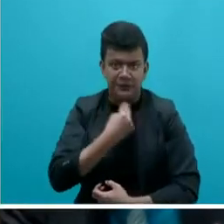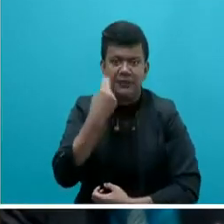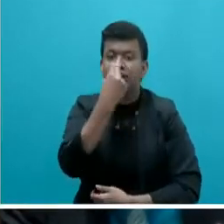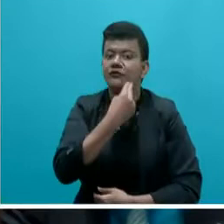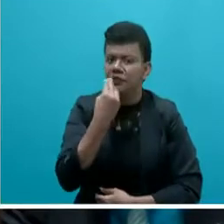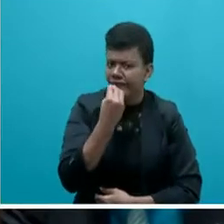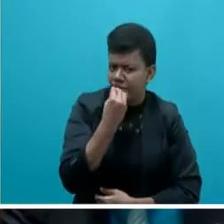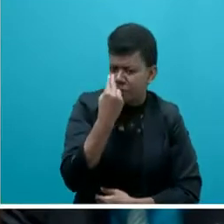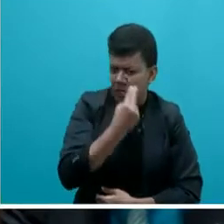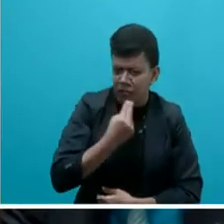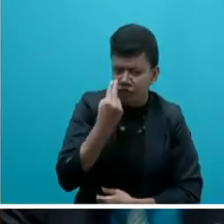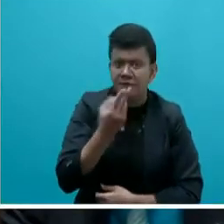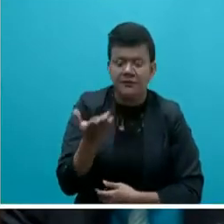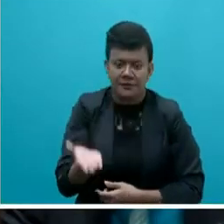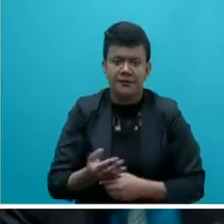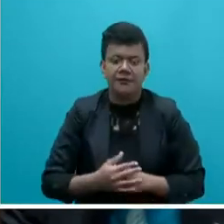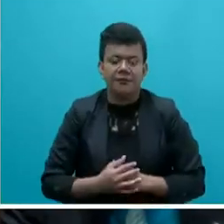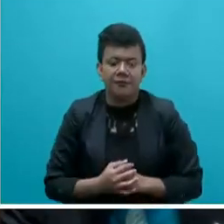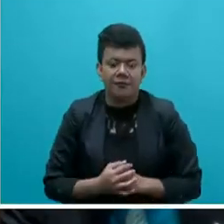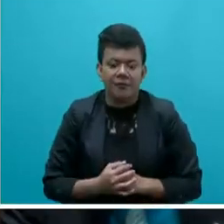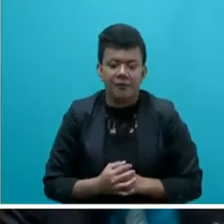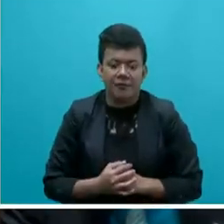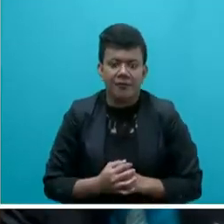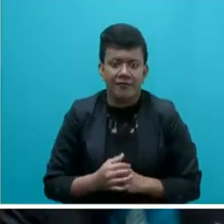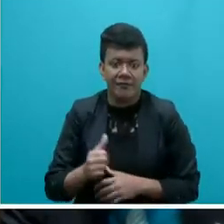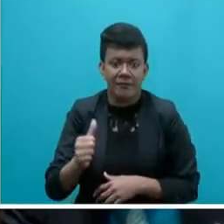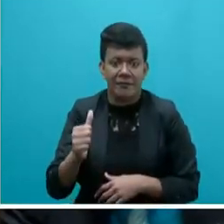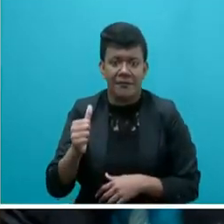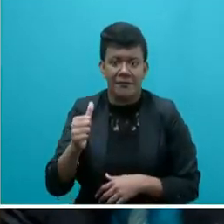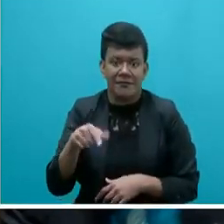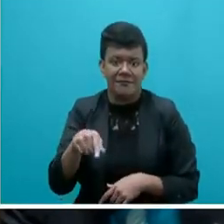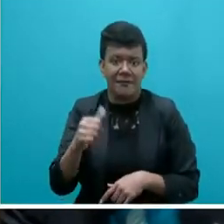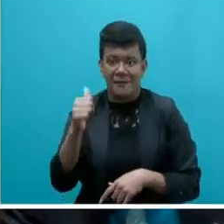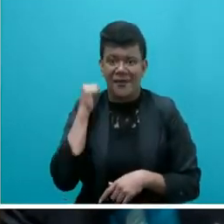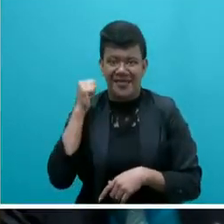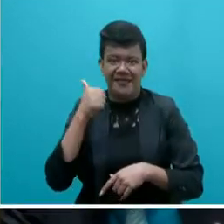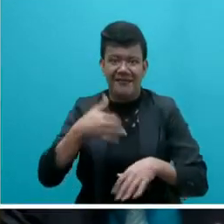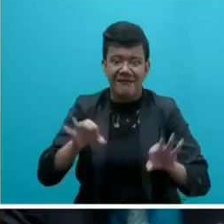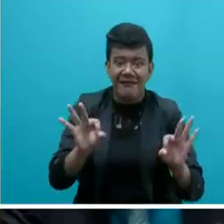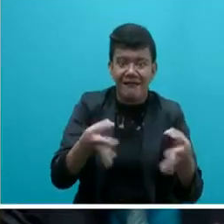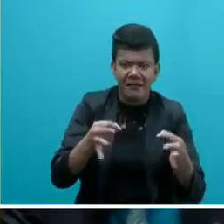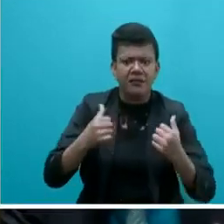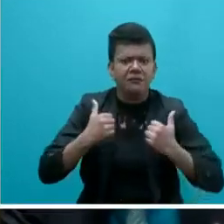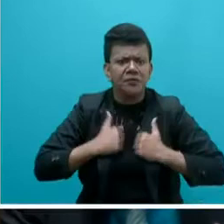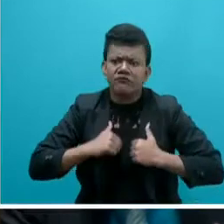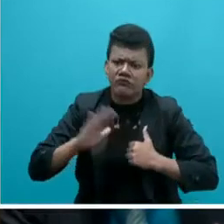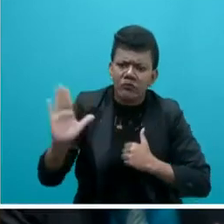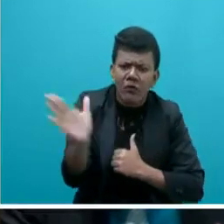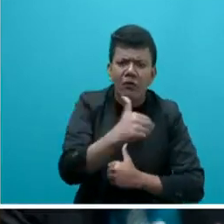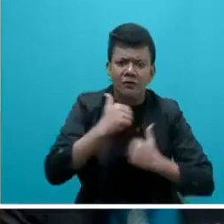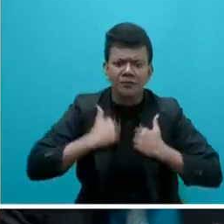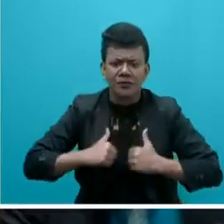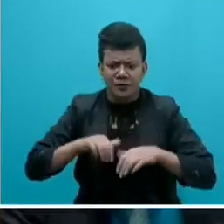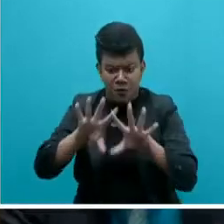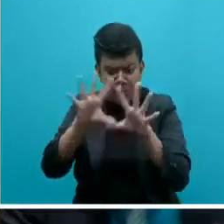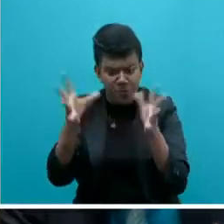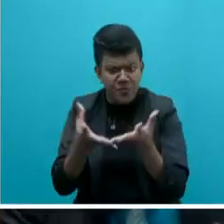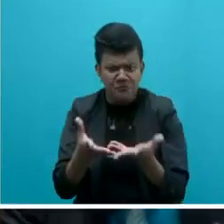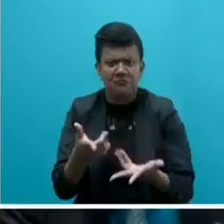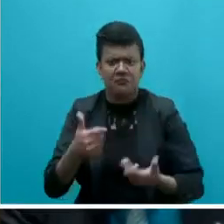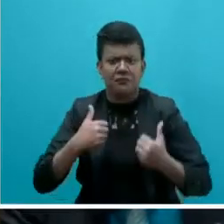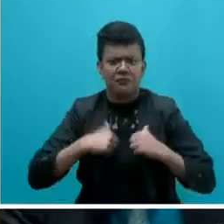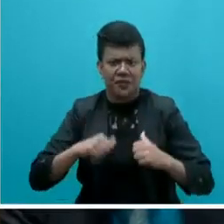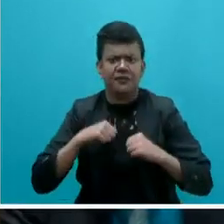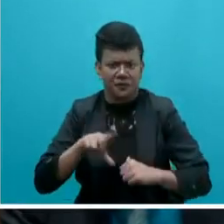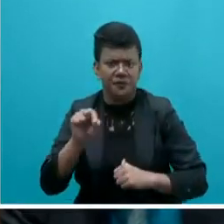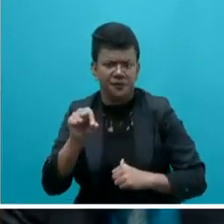systems. Backyard gardening is an ancient and widespread practice all over the world and is referred to as mixed kitchen, farmyard,